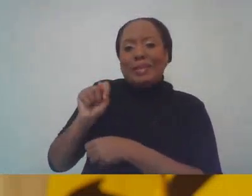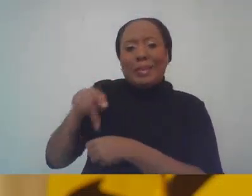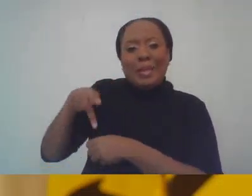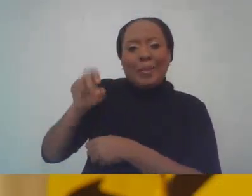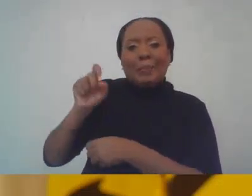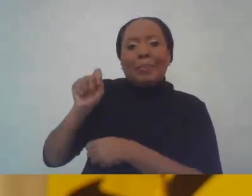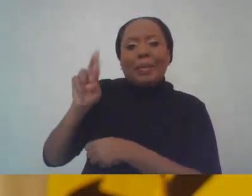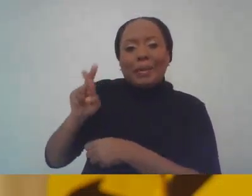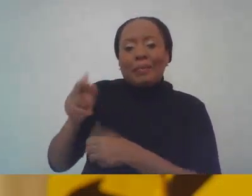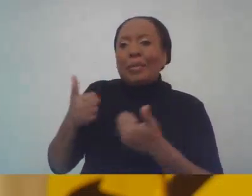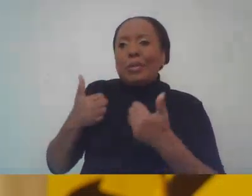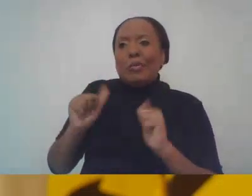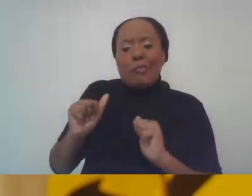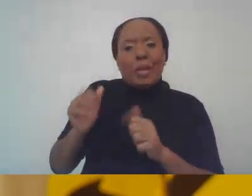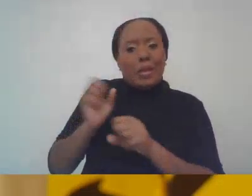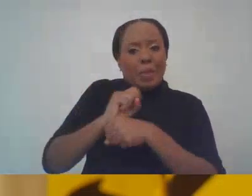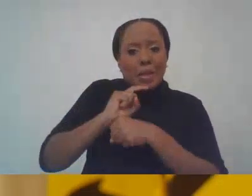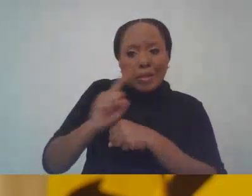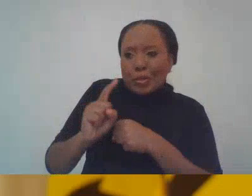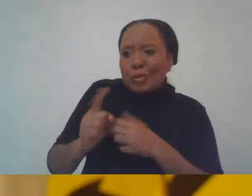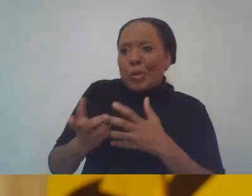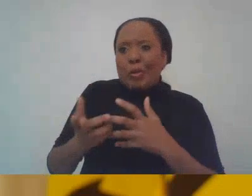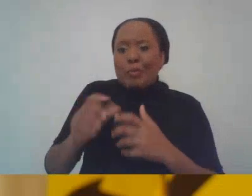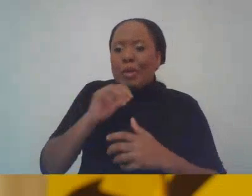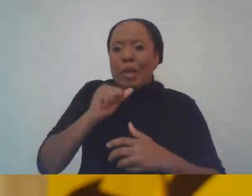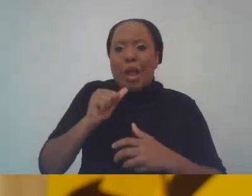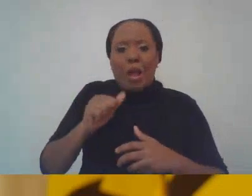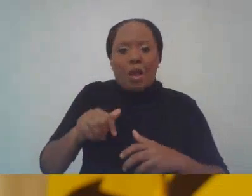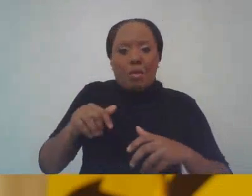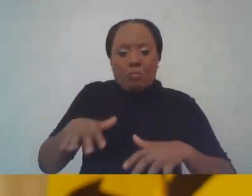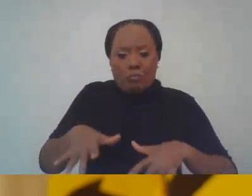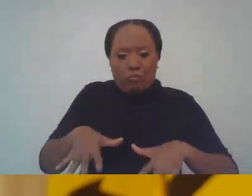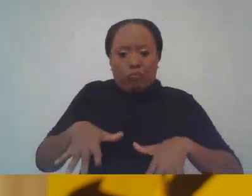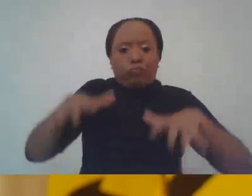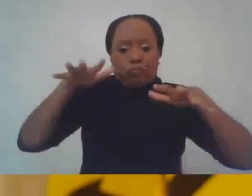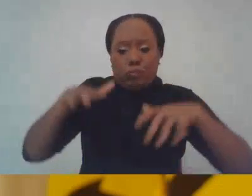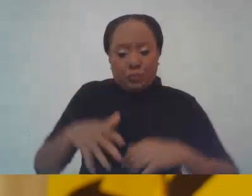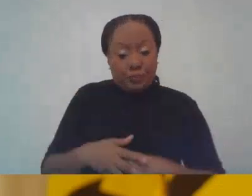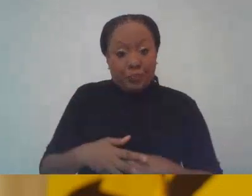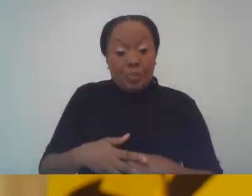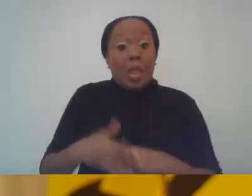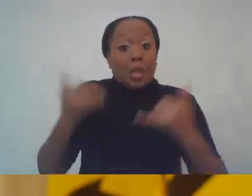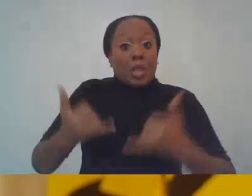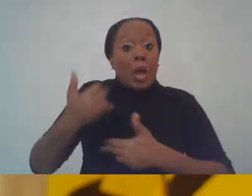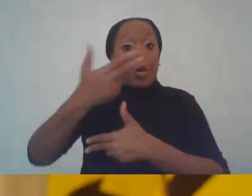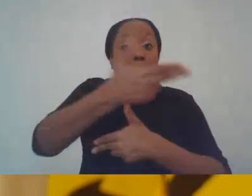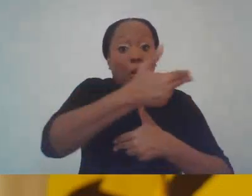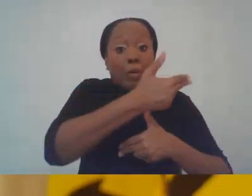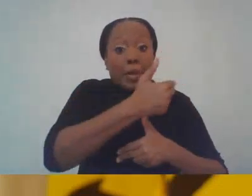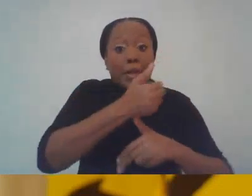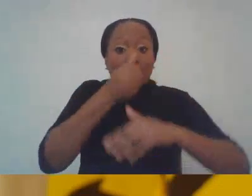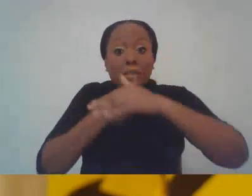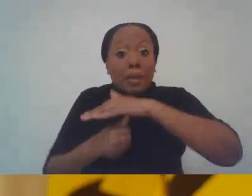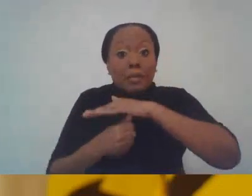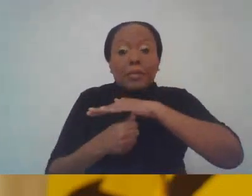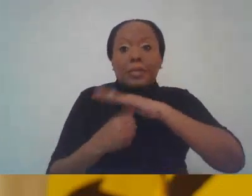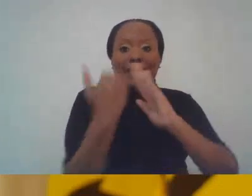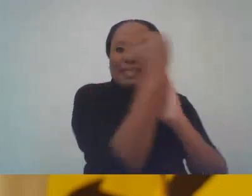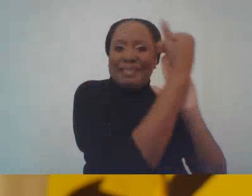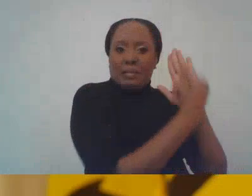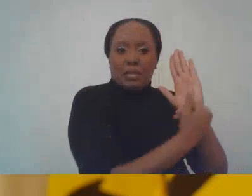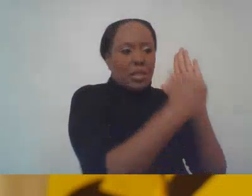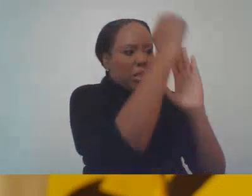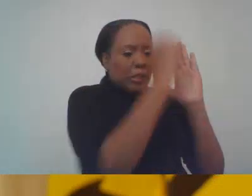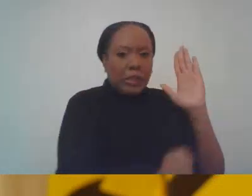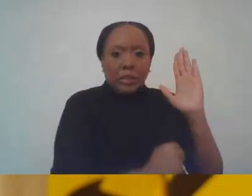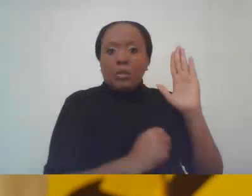water as the need arises. Category 1 shelters are ready to be put into action as needed, and the list of those